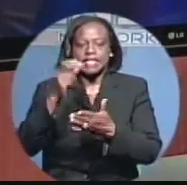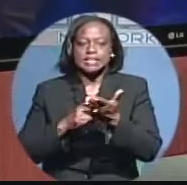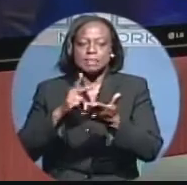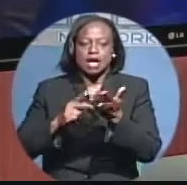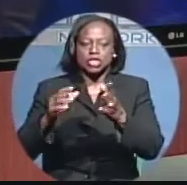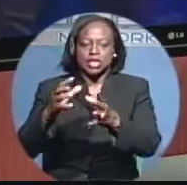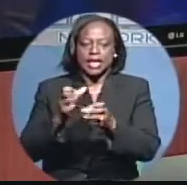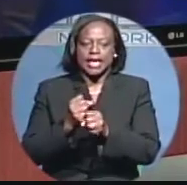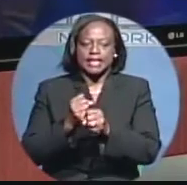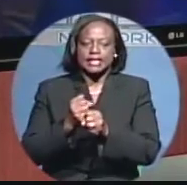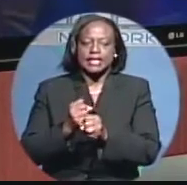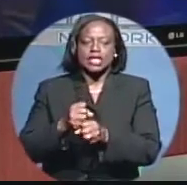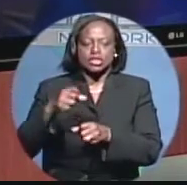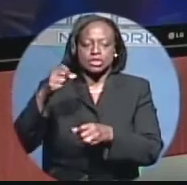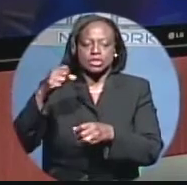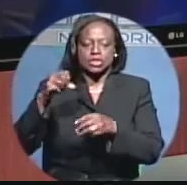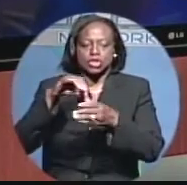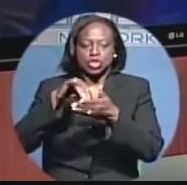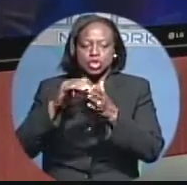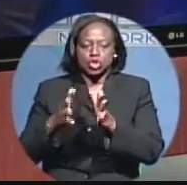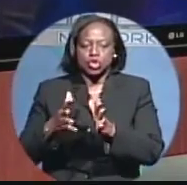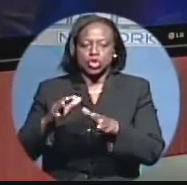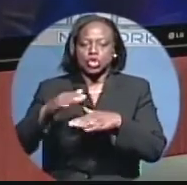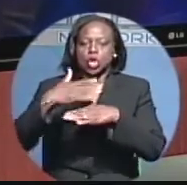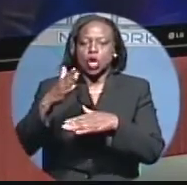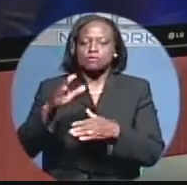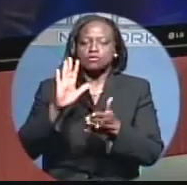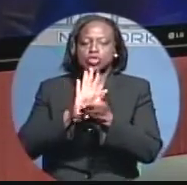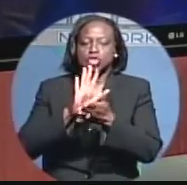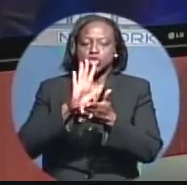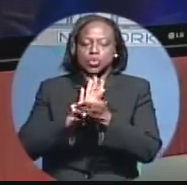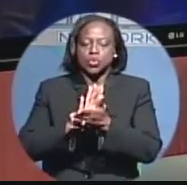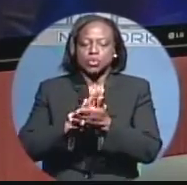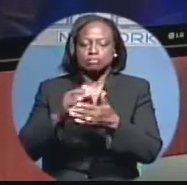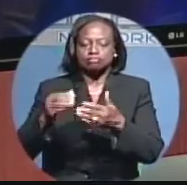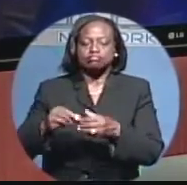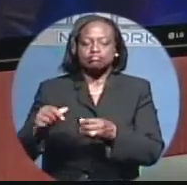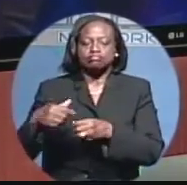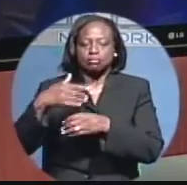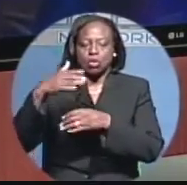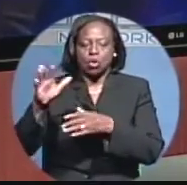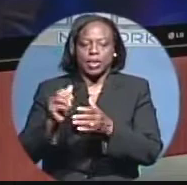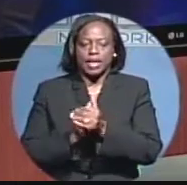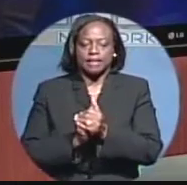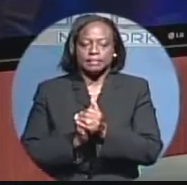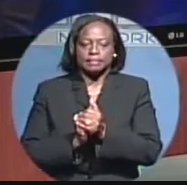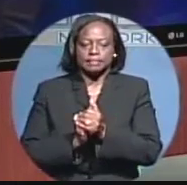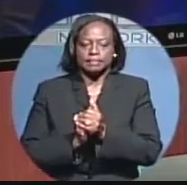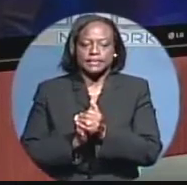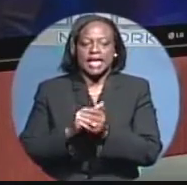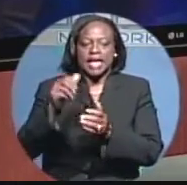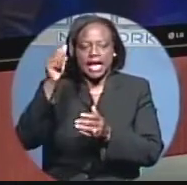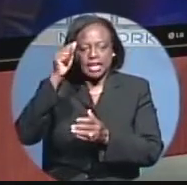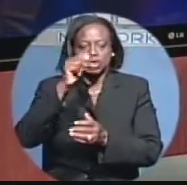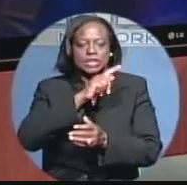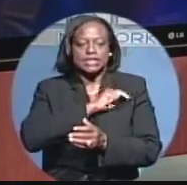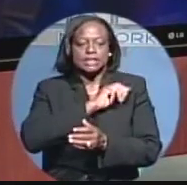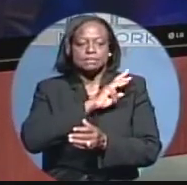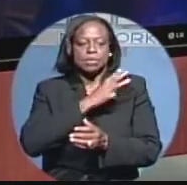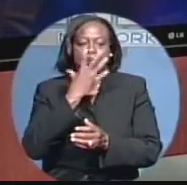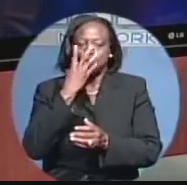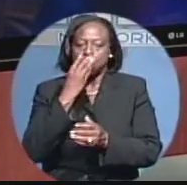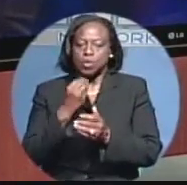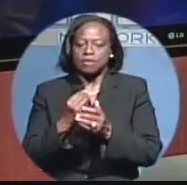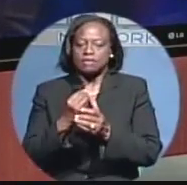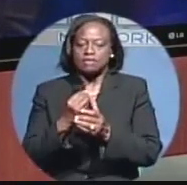student athletes off to school abroad. After a breakout season with the Anatole Rogers Timberwolves senior boys basketball team, Deshaun Dean will be